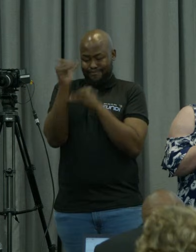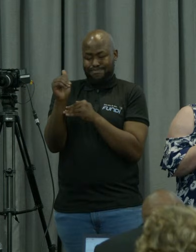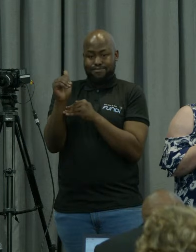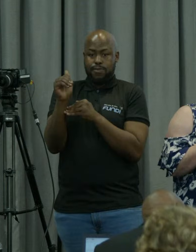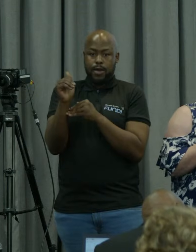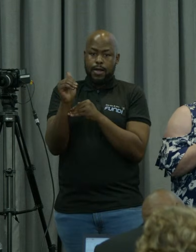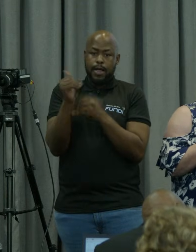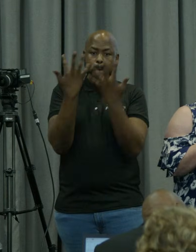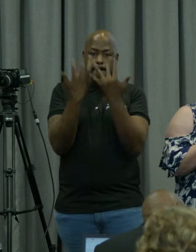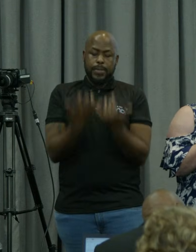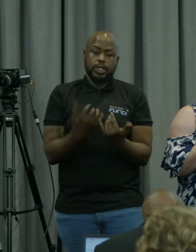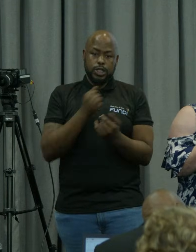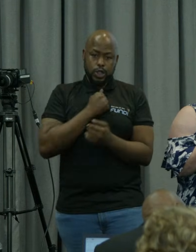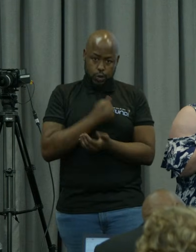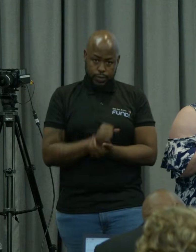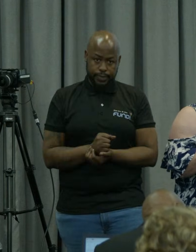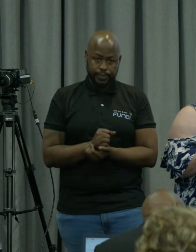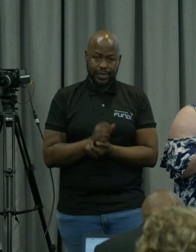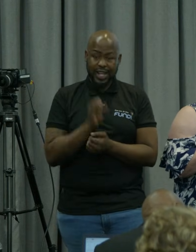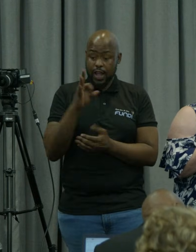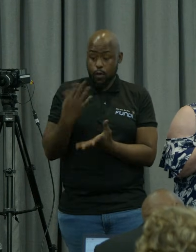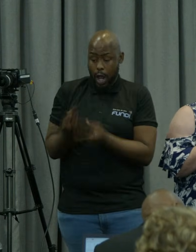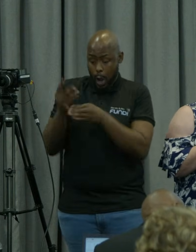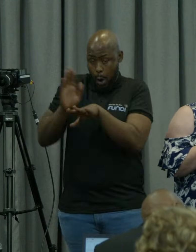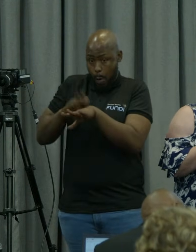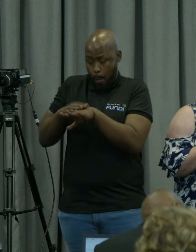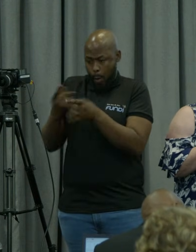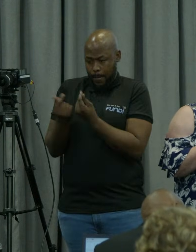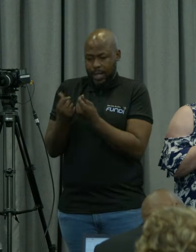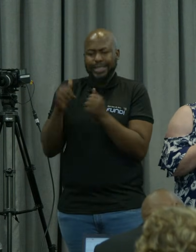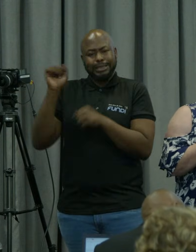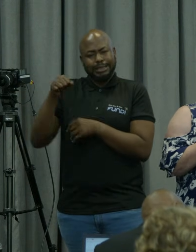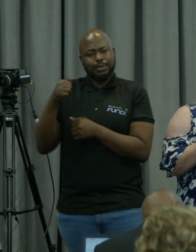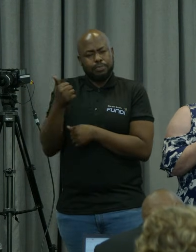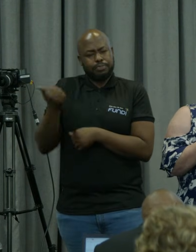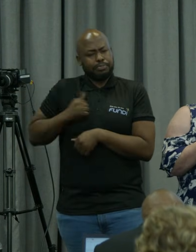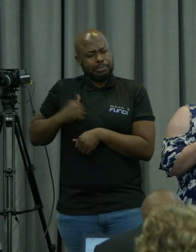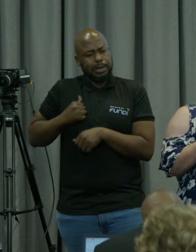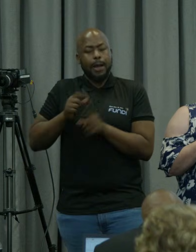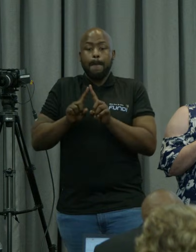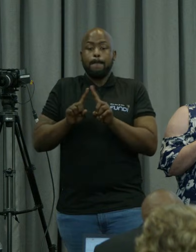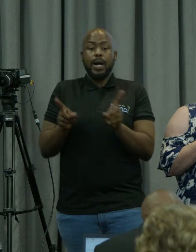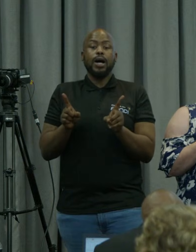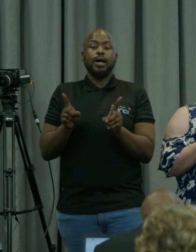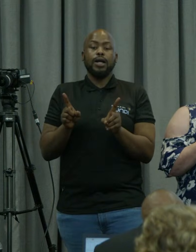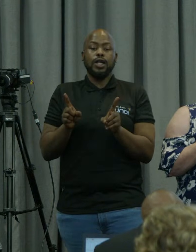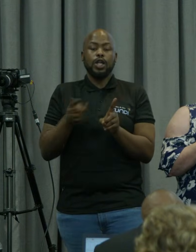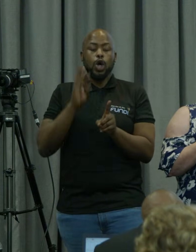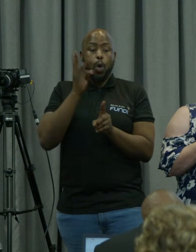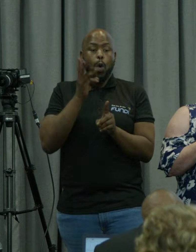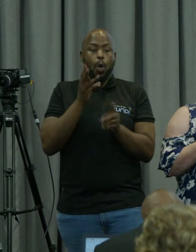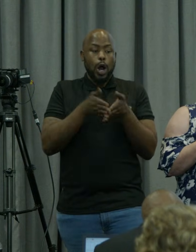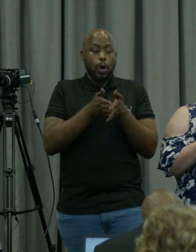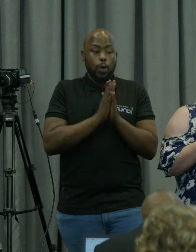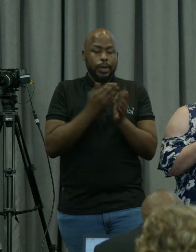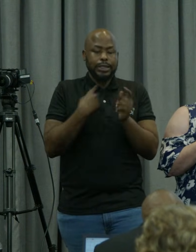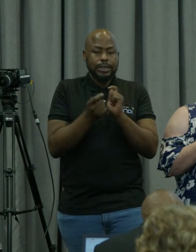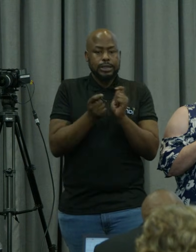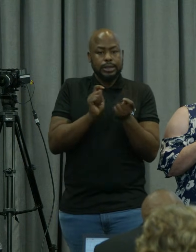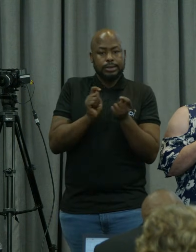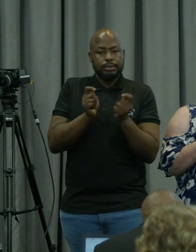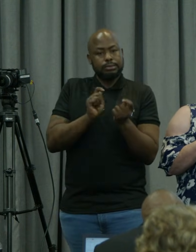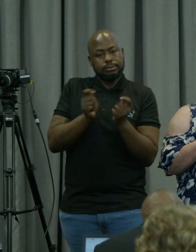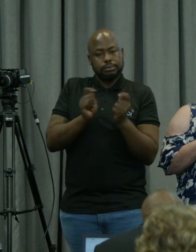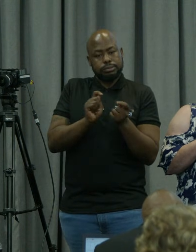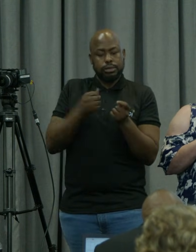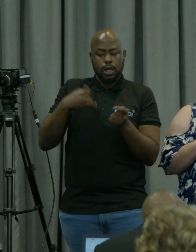now. If we do get anything extra, it will be great, but we're going to recommend the changes that we would like to